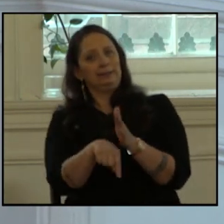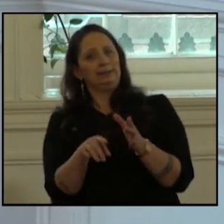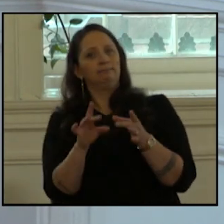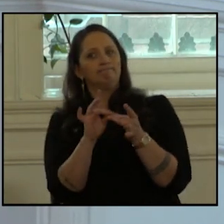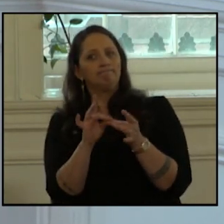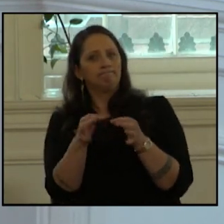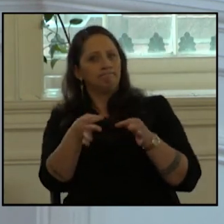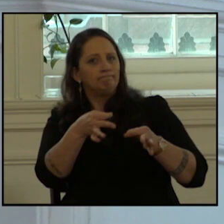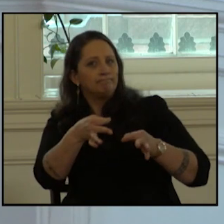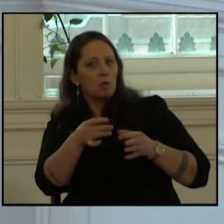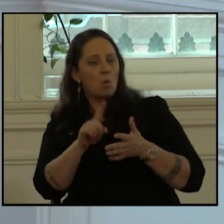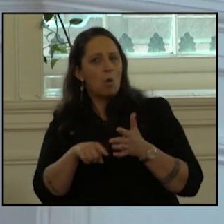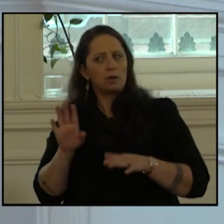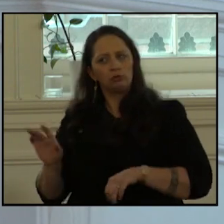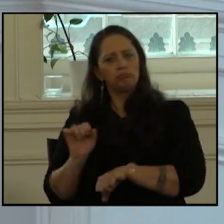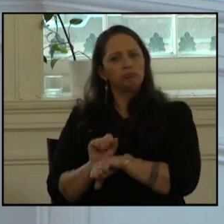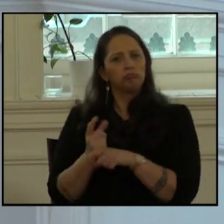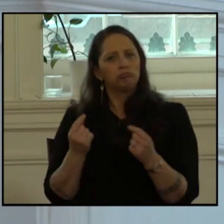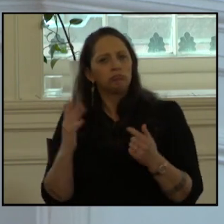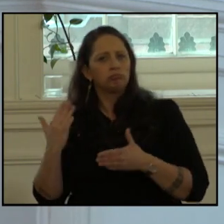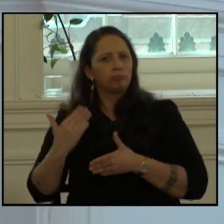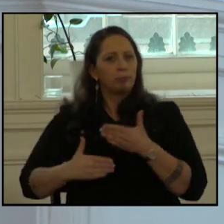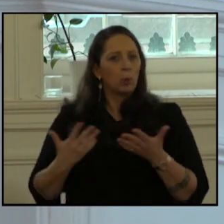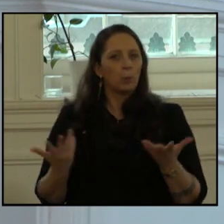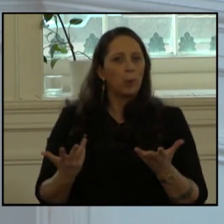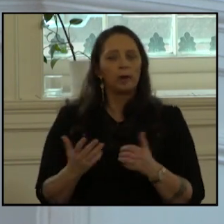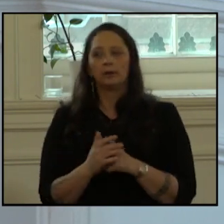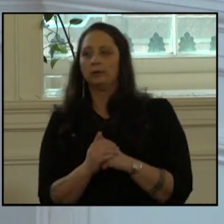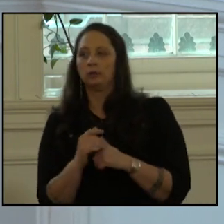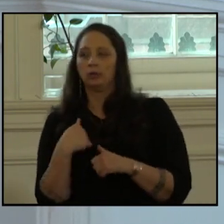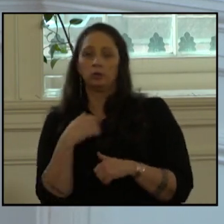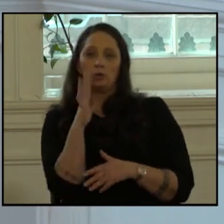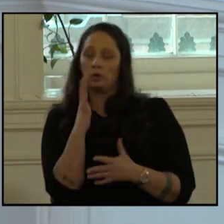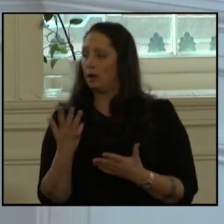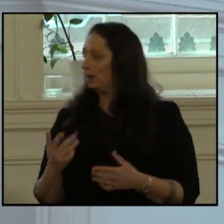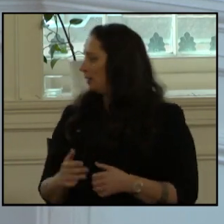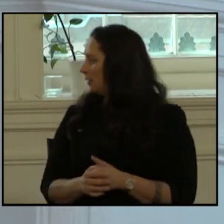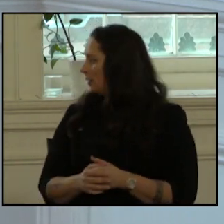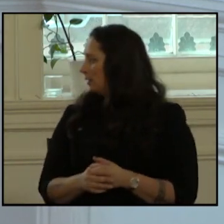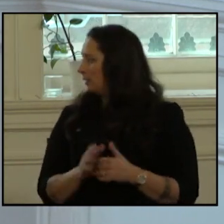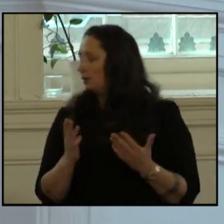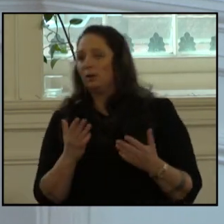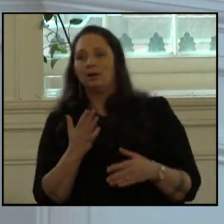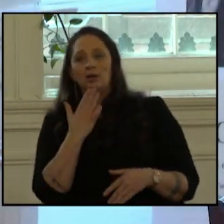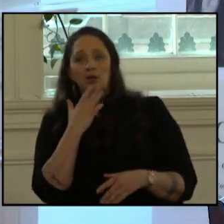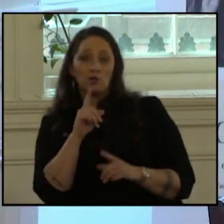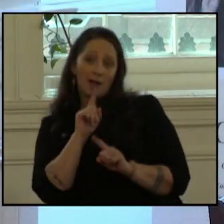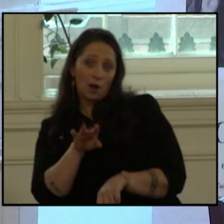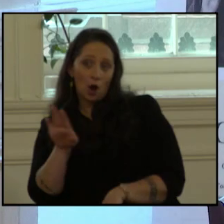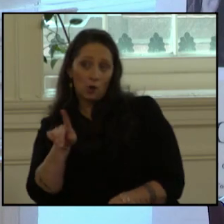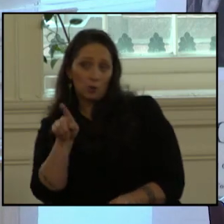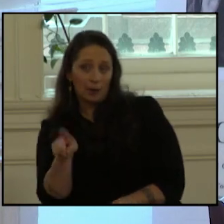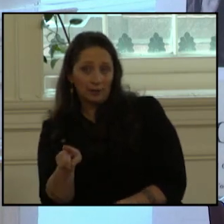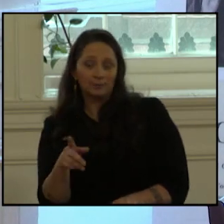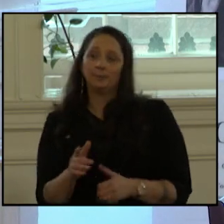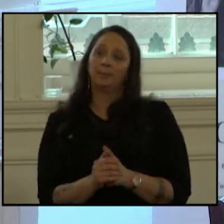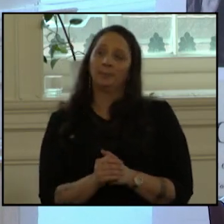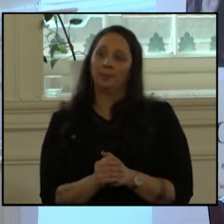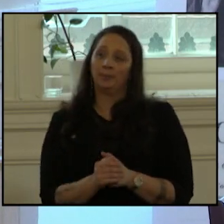detail about what he does and what his process is. So Mr. John Mills, take it away. Sure. I mean, so to your question,